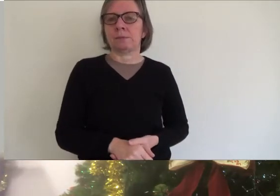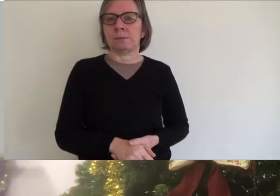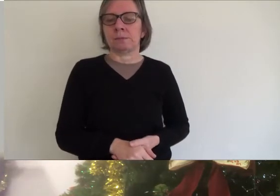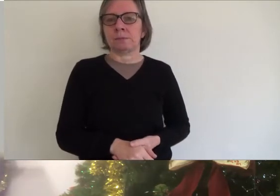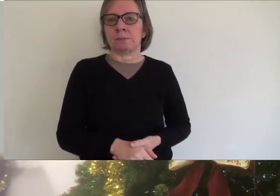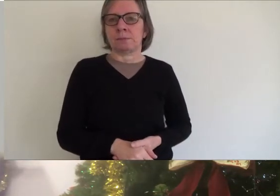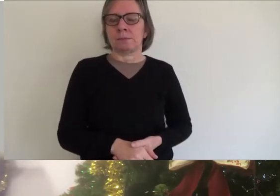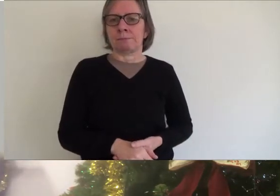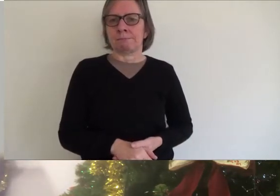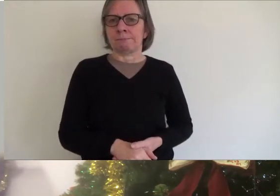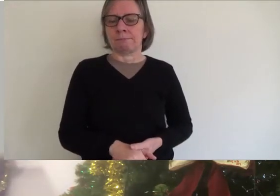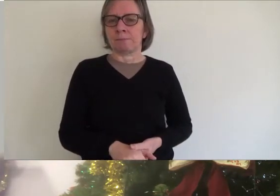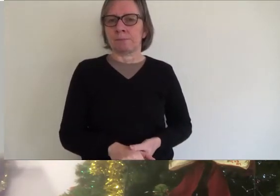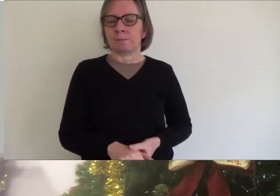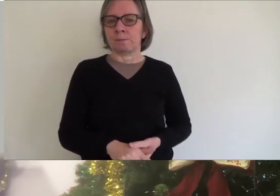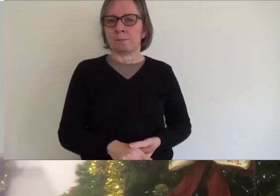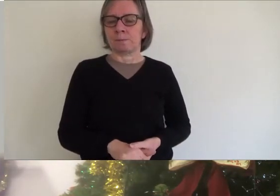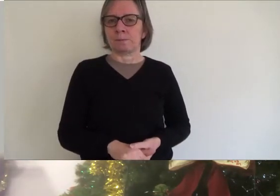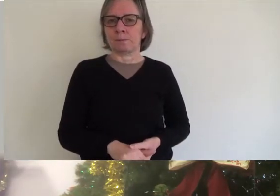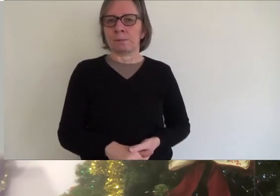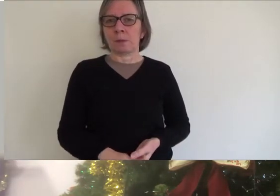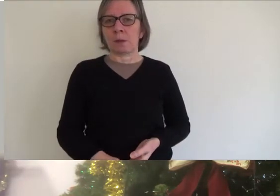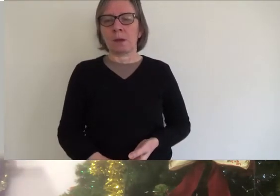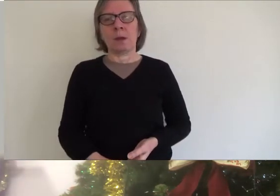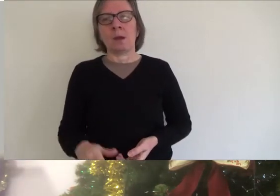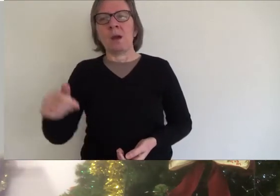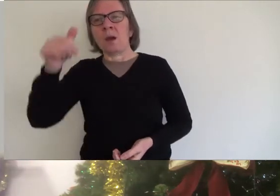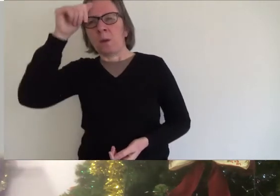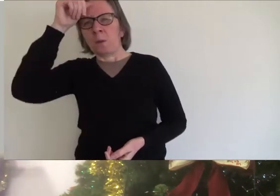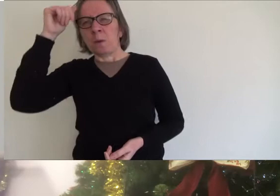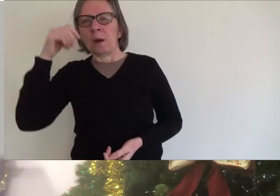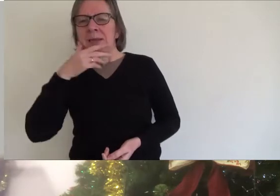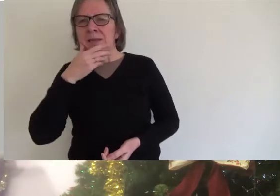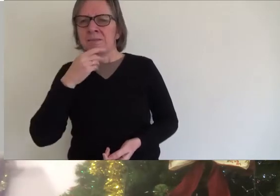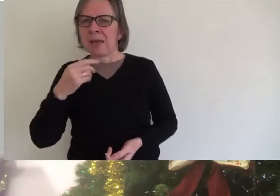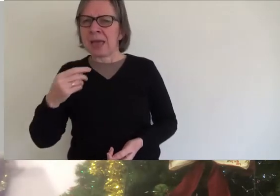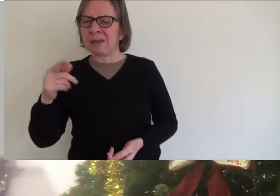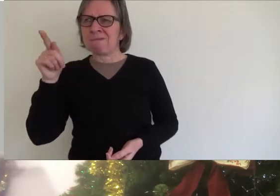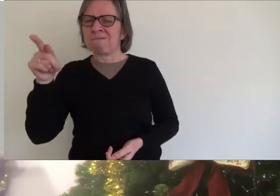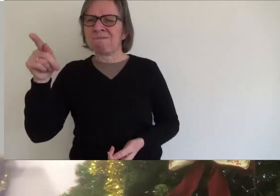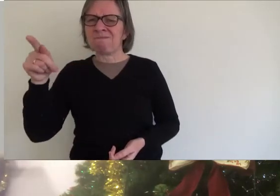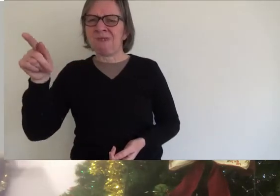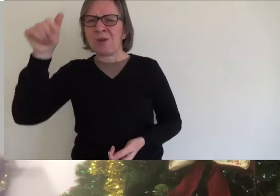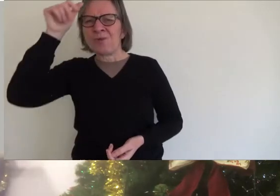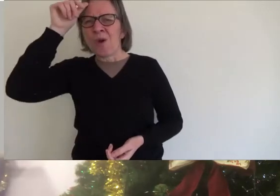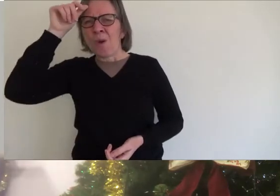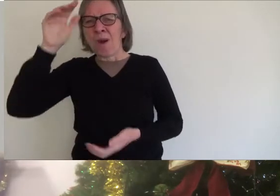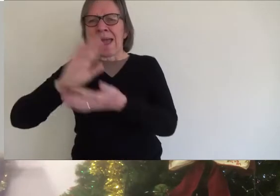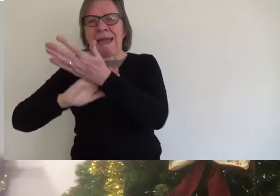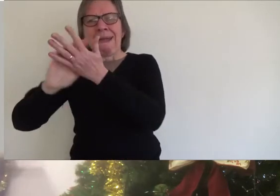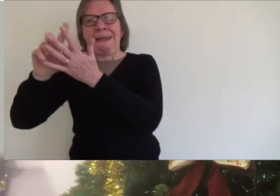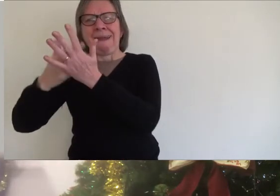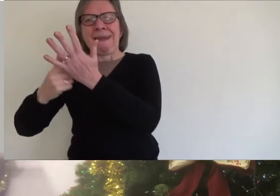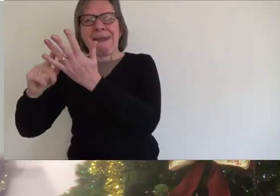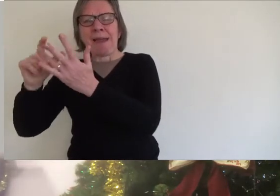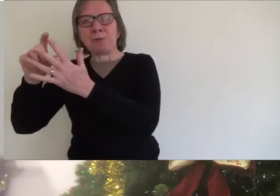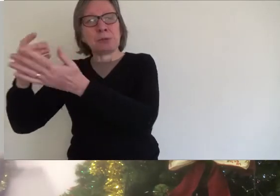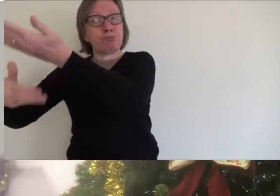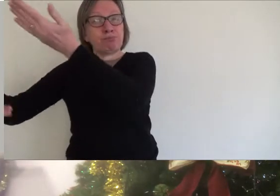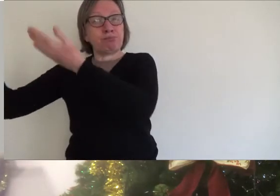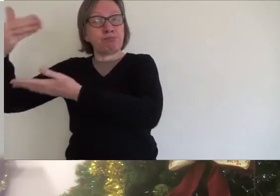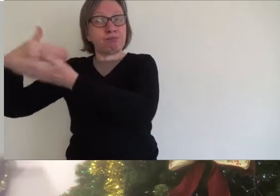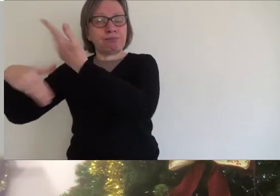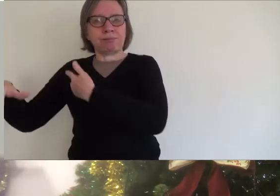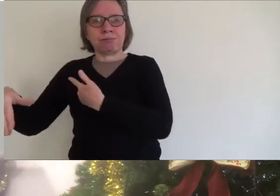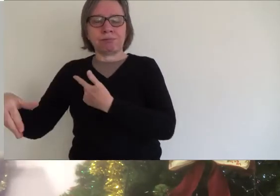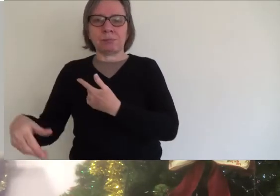The Magi were told the prophecy about Bethlehem from Herod, but the Magi followed the star. It doesn't say